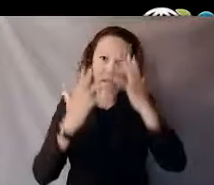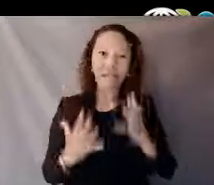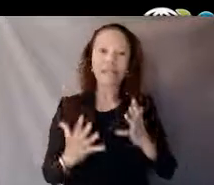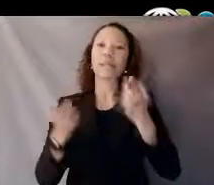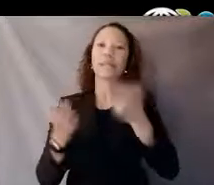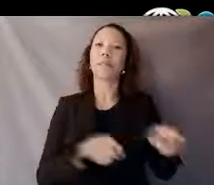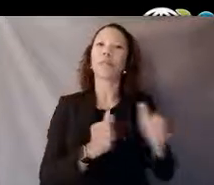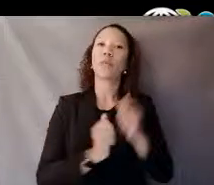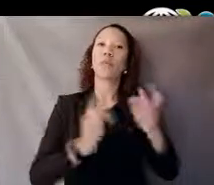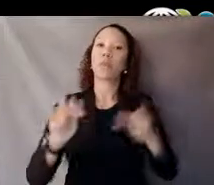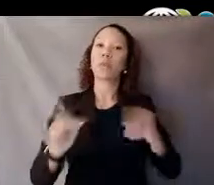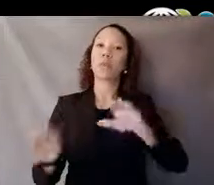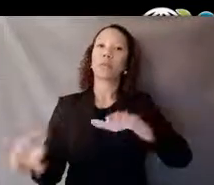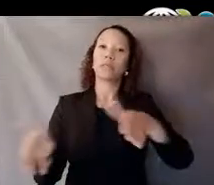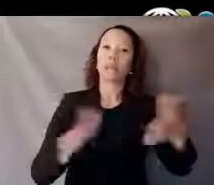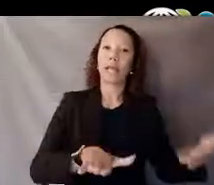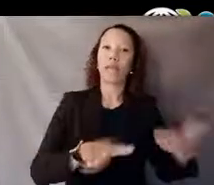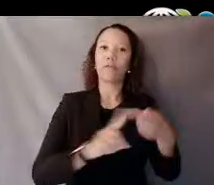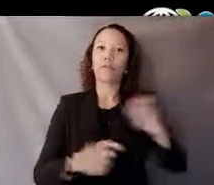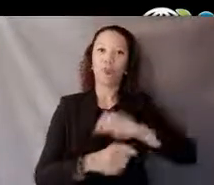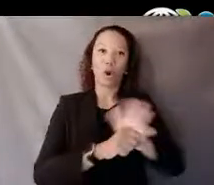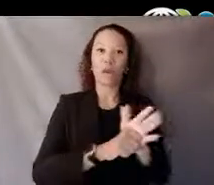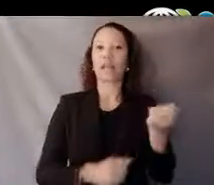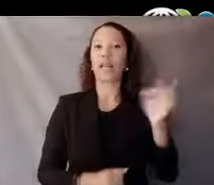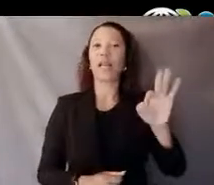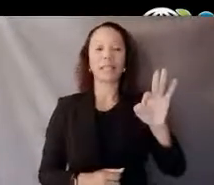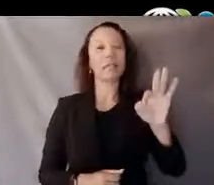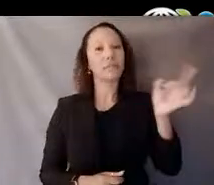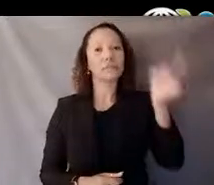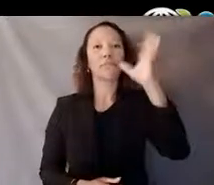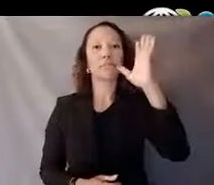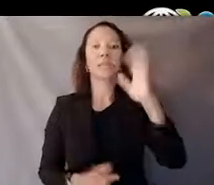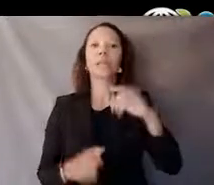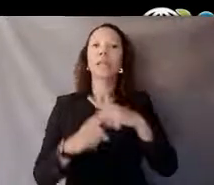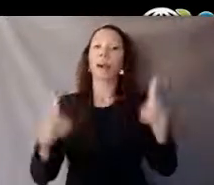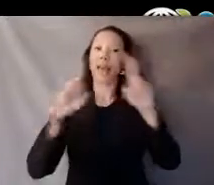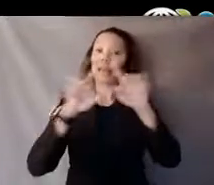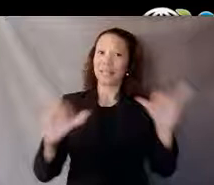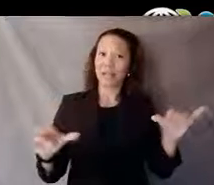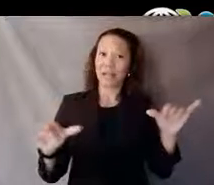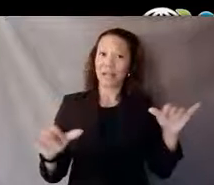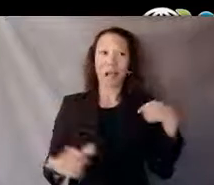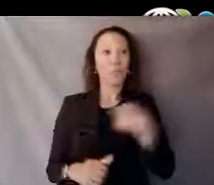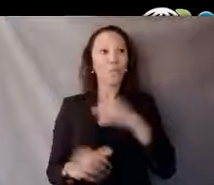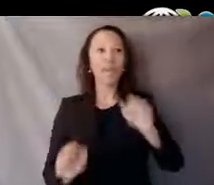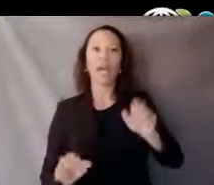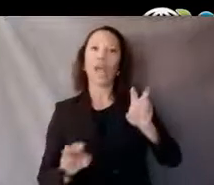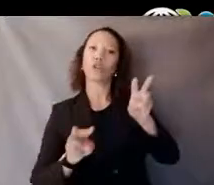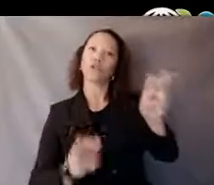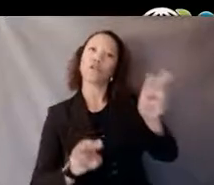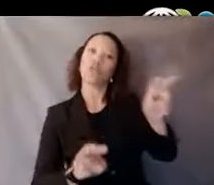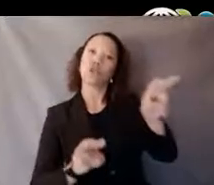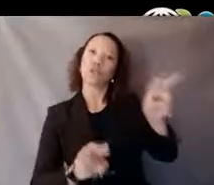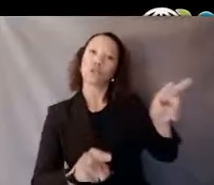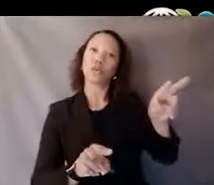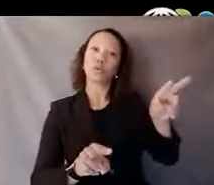that have been occurring, and that's just a terrible thing. But at the same time, there's so much more that we can look forward to